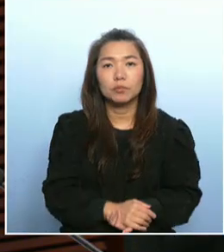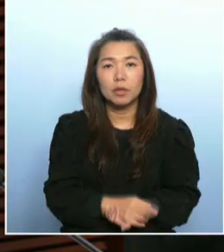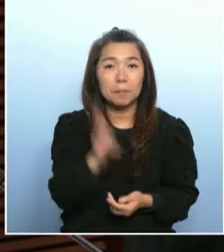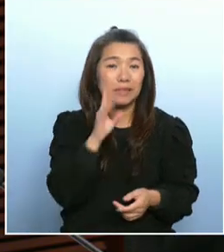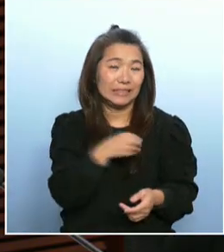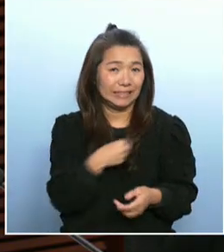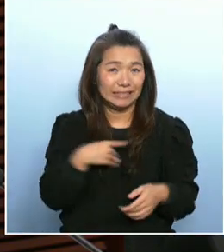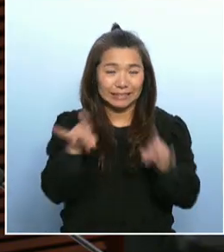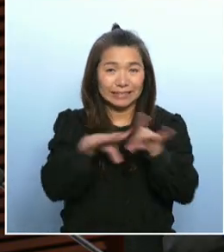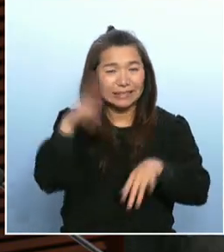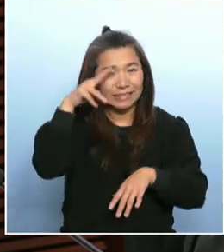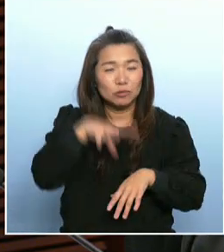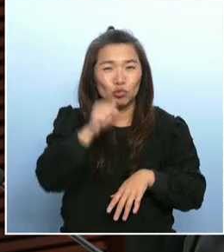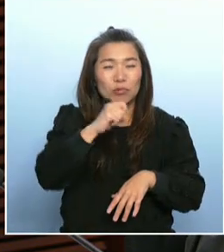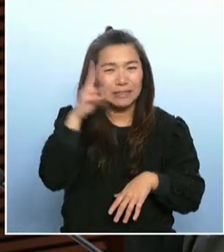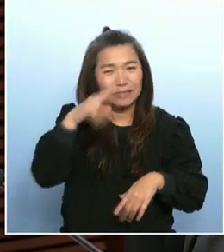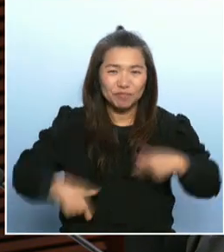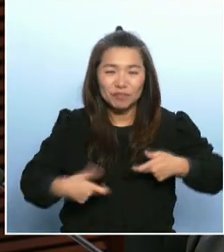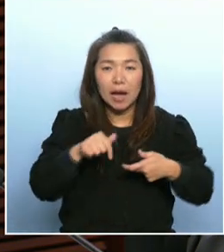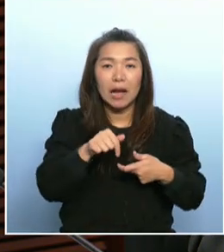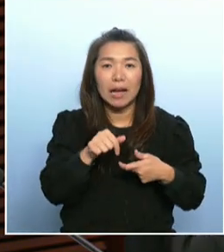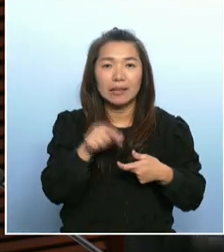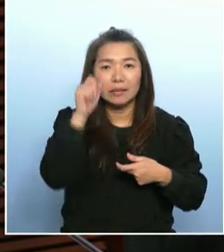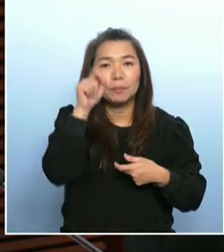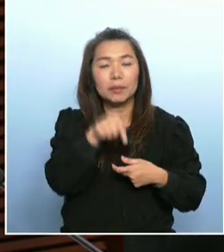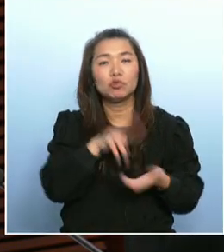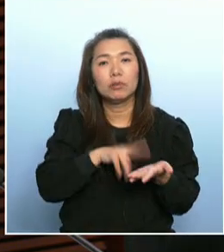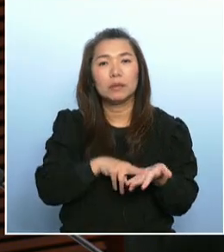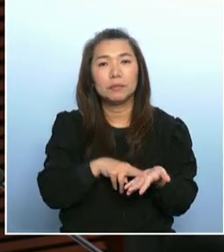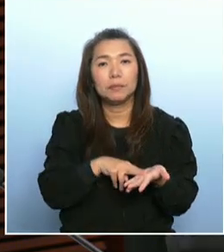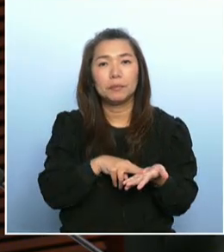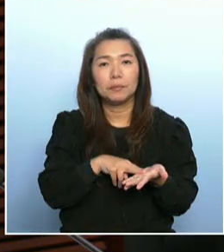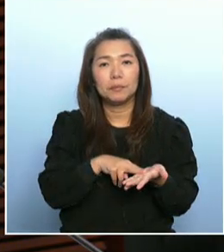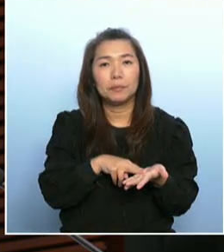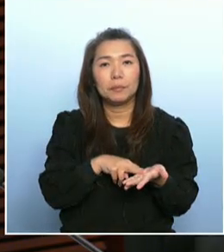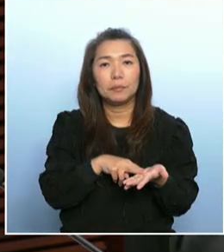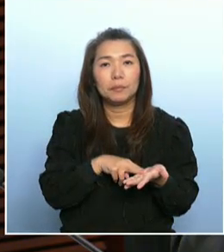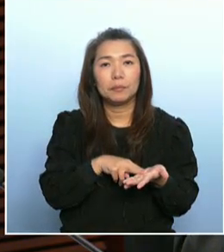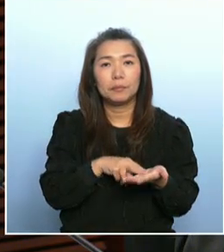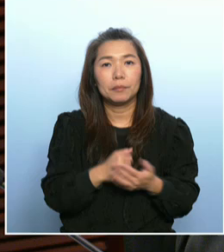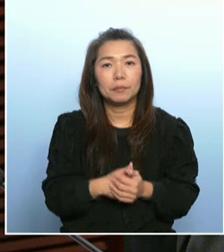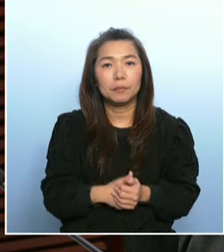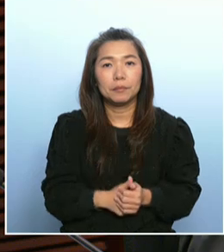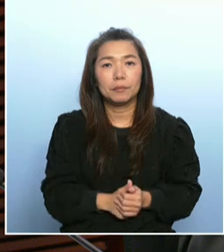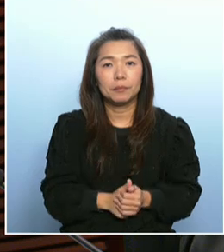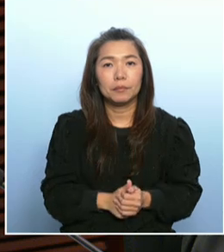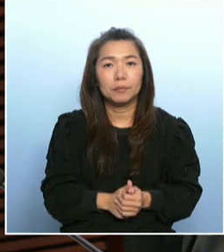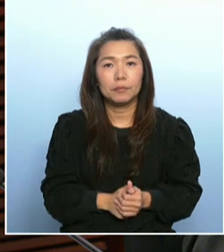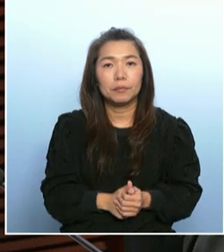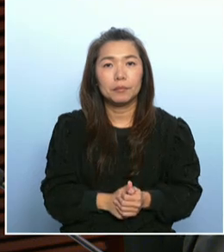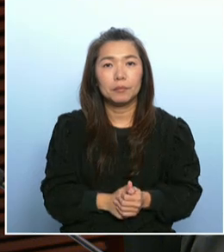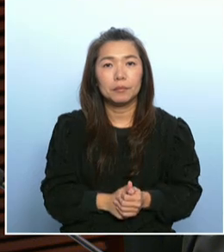that offer to cover relevant expenses. As for relevant medical and rehabilitation supplies and the relevant